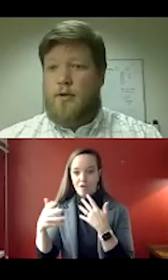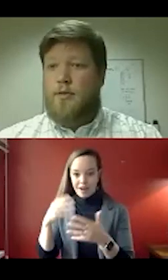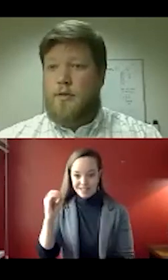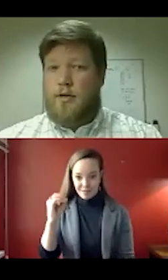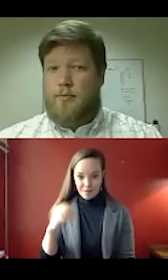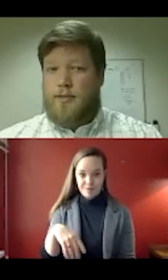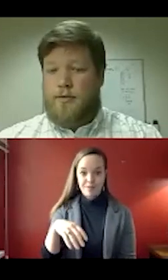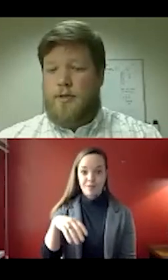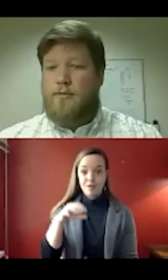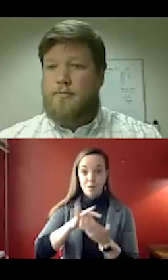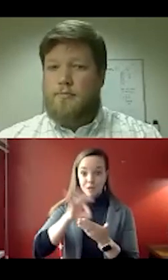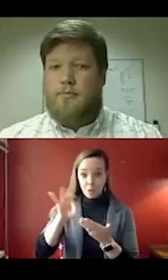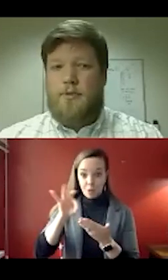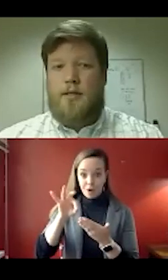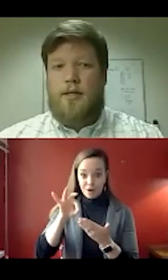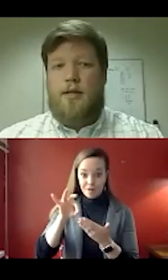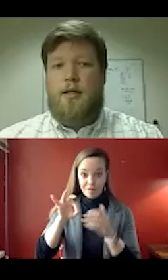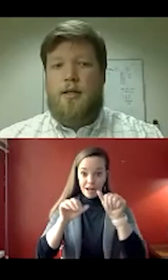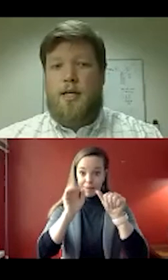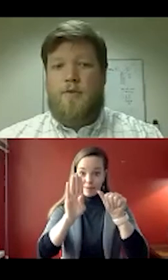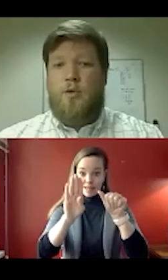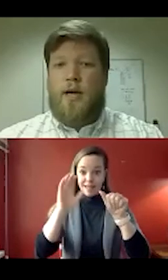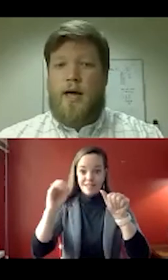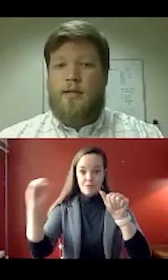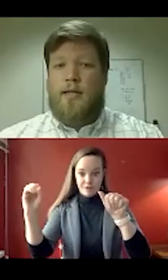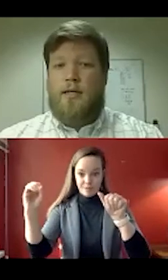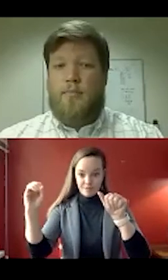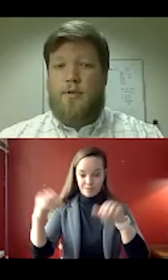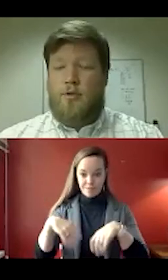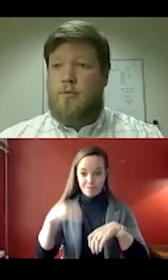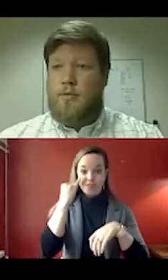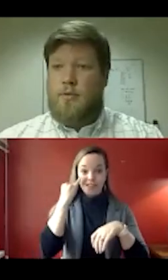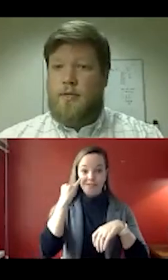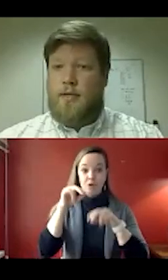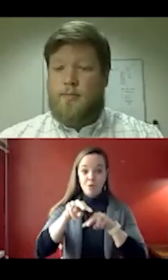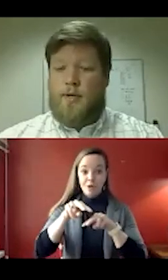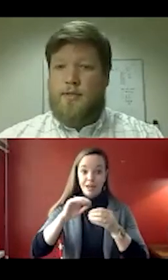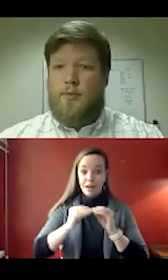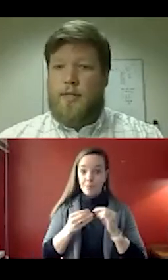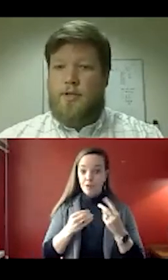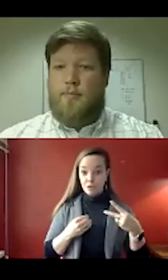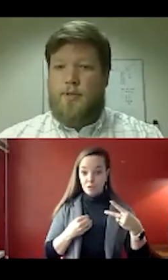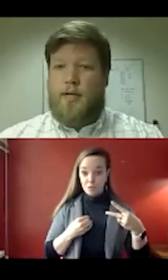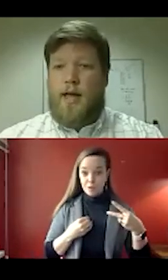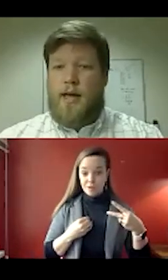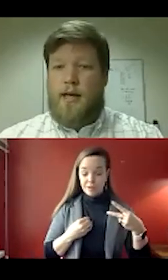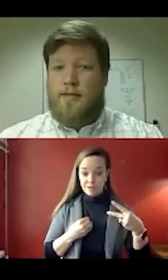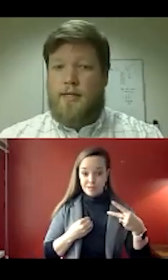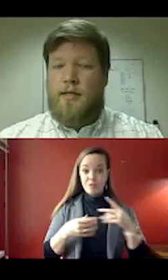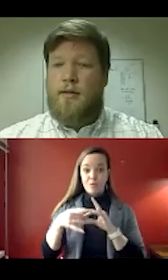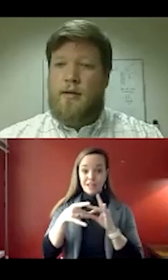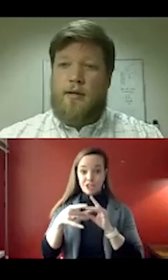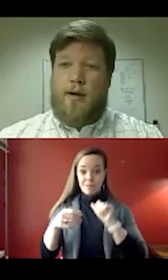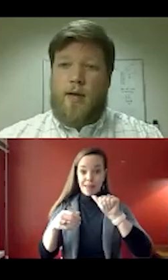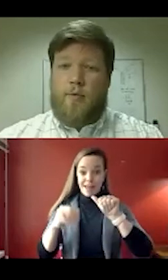gray nodes, are going to be 0, 0. If you look at link number 2, it expresses a relationship between A and